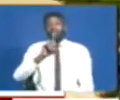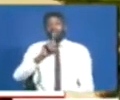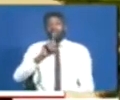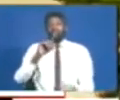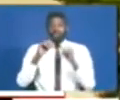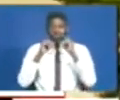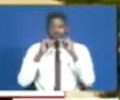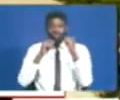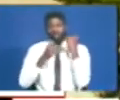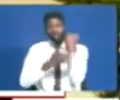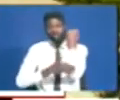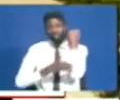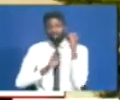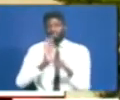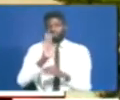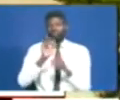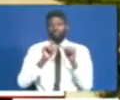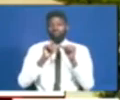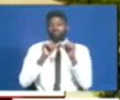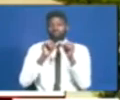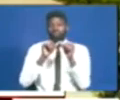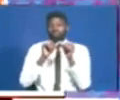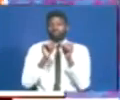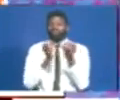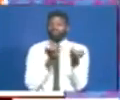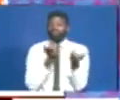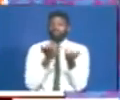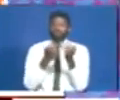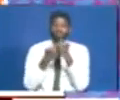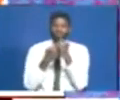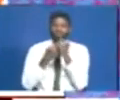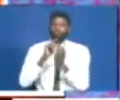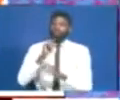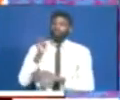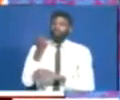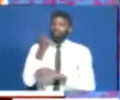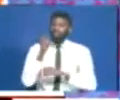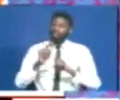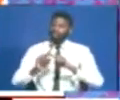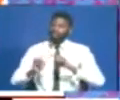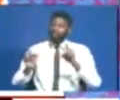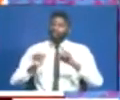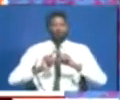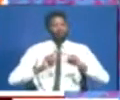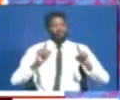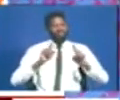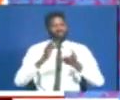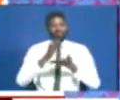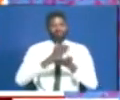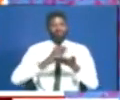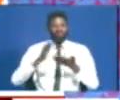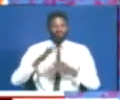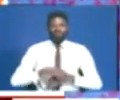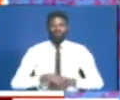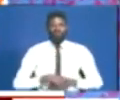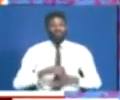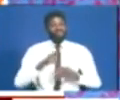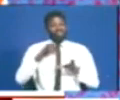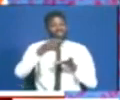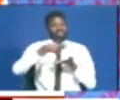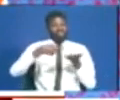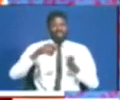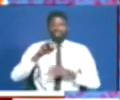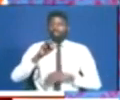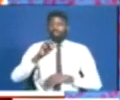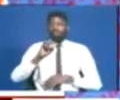their bilateral ties with Kenya in different sectors. The signed memorandum of understanding on political